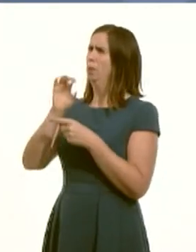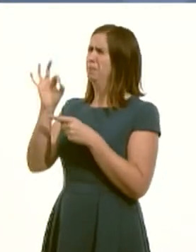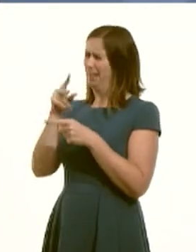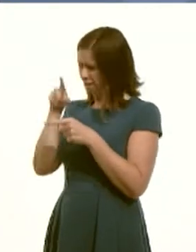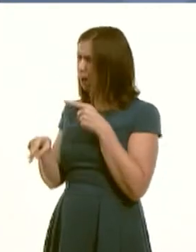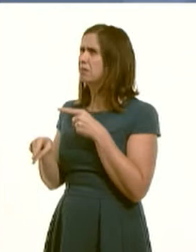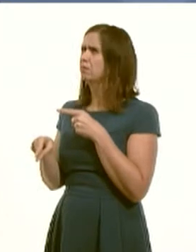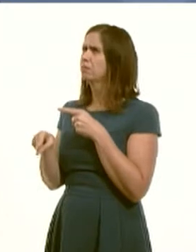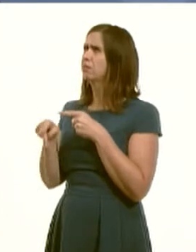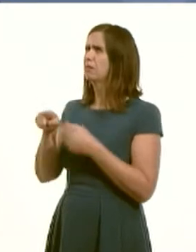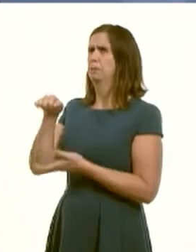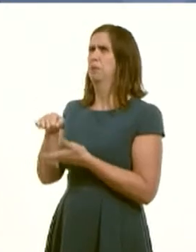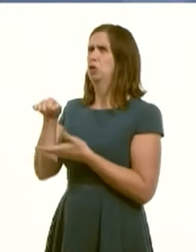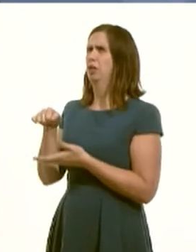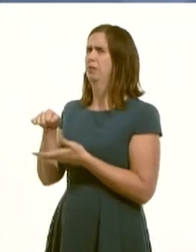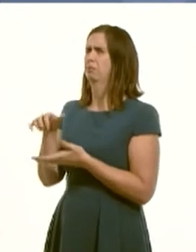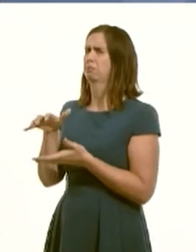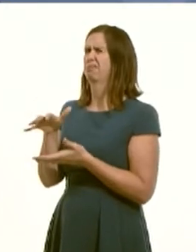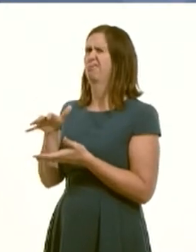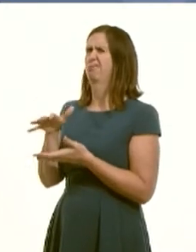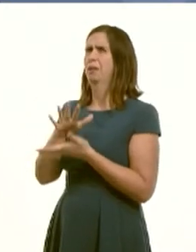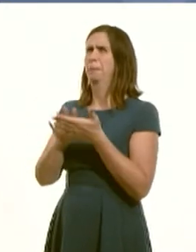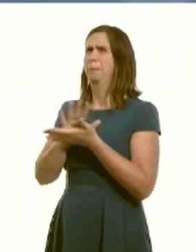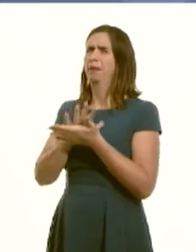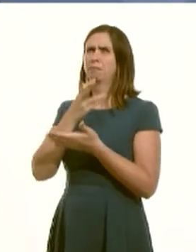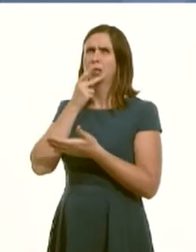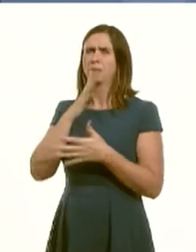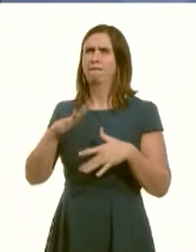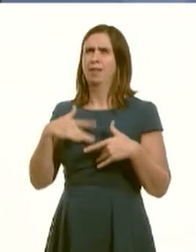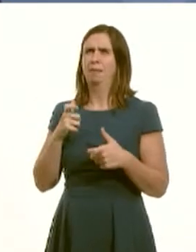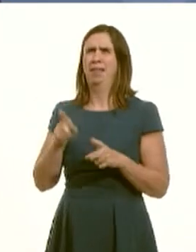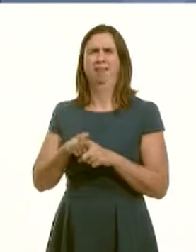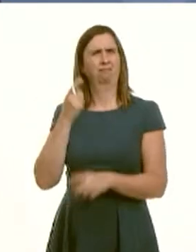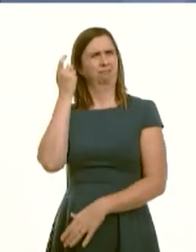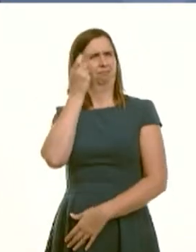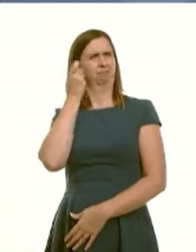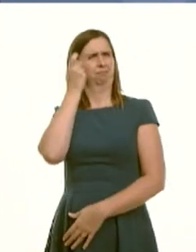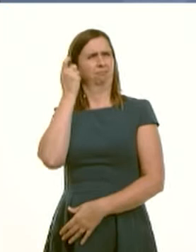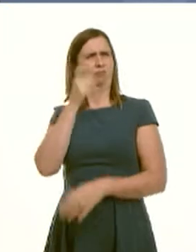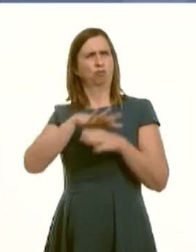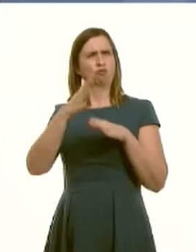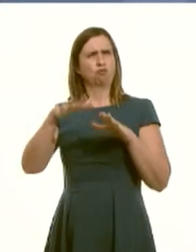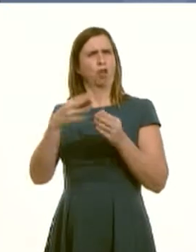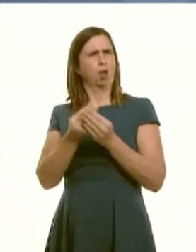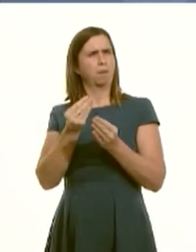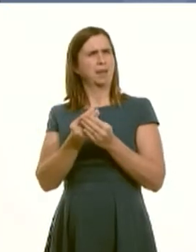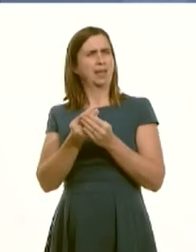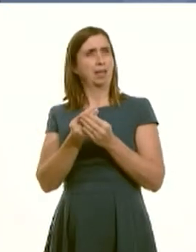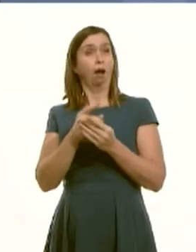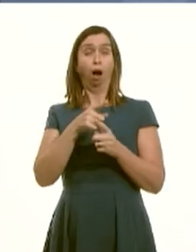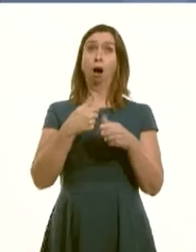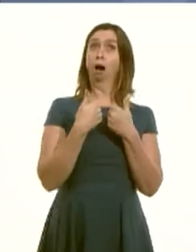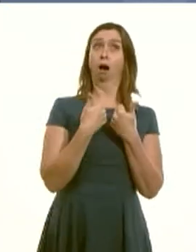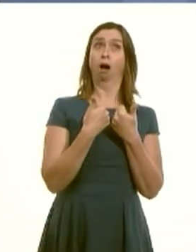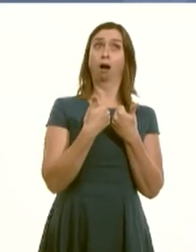cut in that particular budget. Can you not understand why people feel rather bemused in the rural economy that such, in fairness, positive